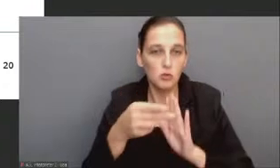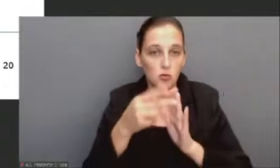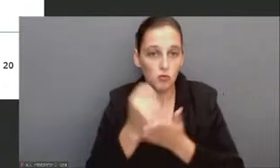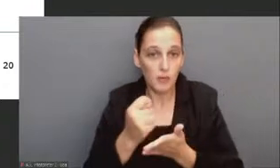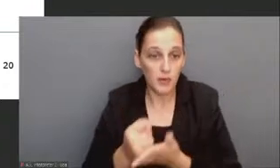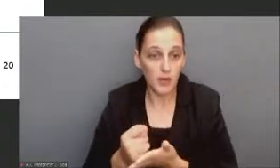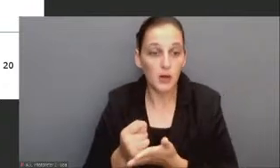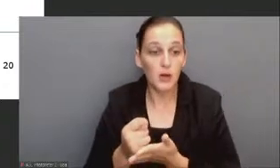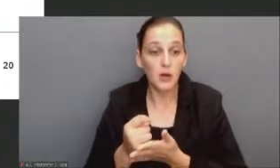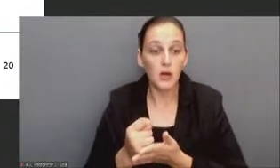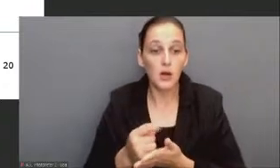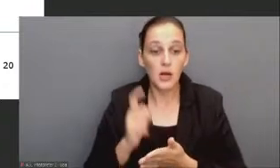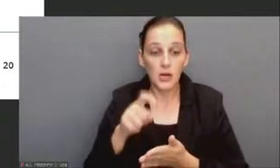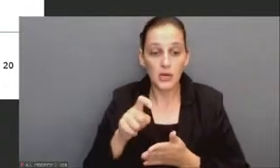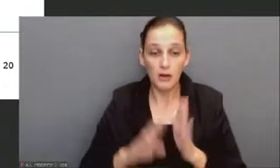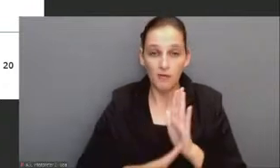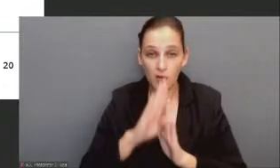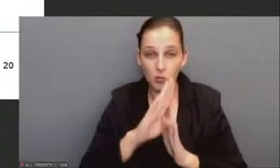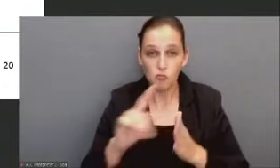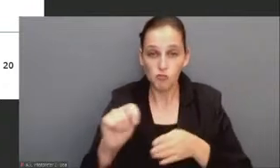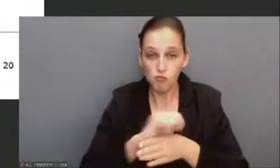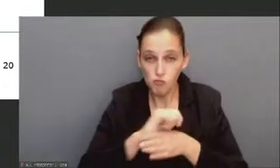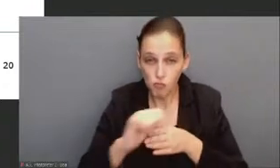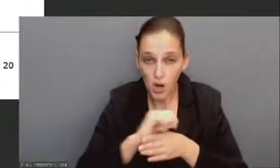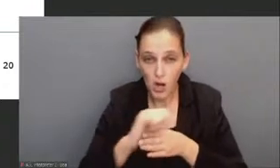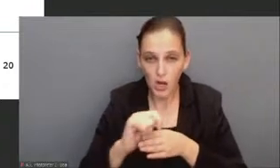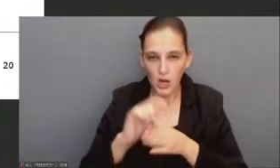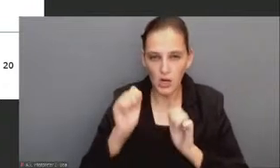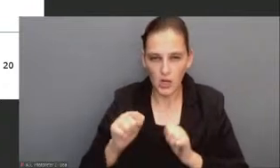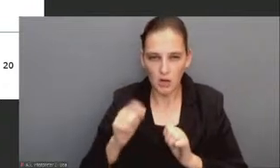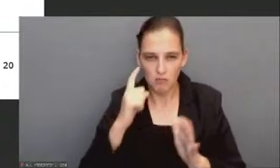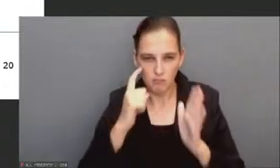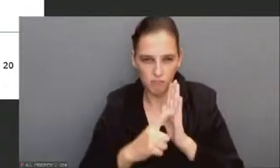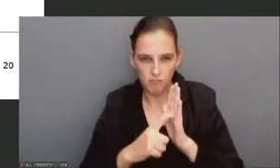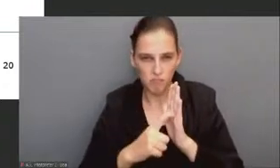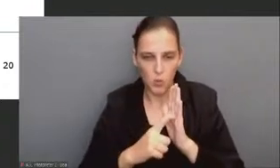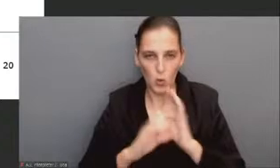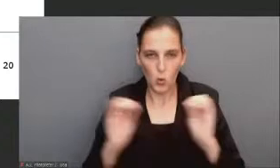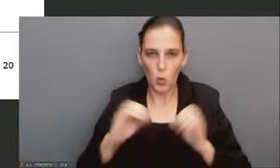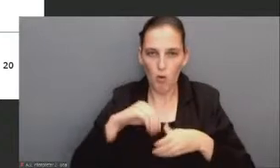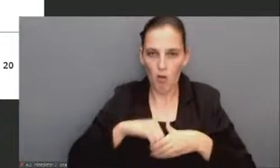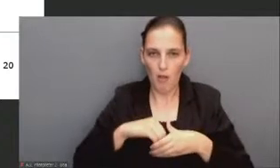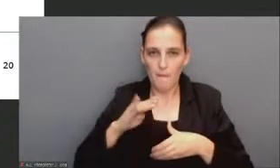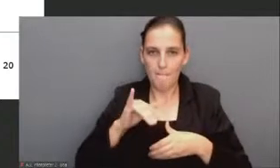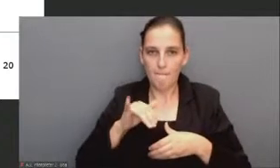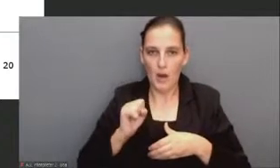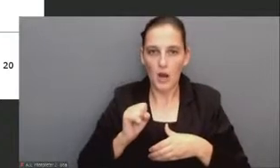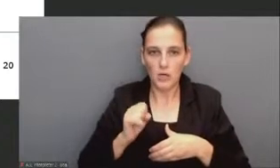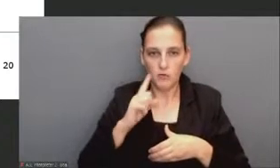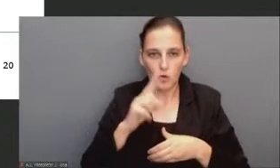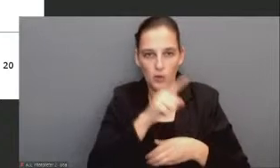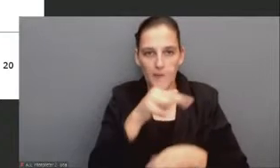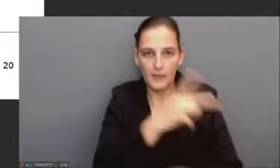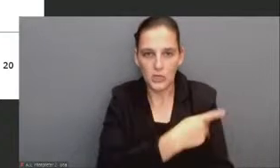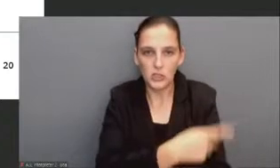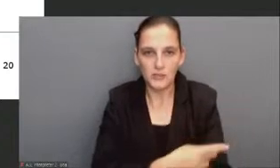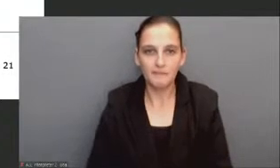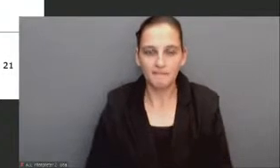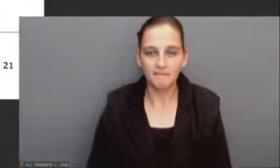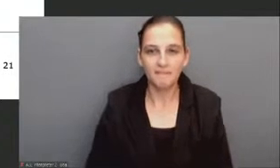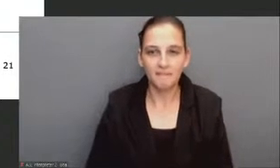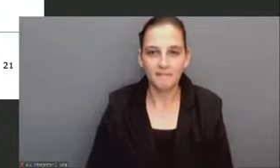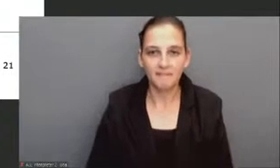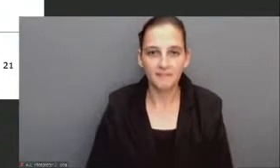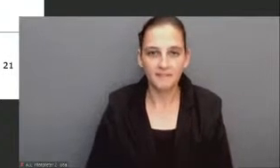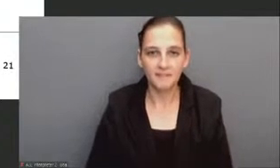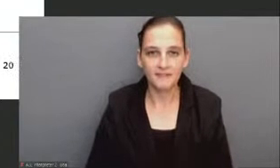of training to assess unconscious bias will be beneficial to providers and patients. Recommendation number 2, of a